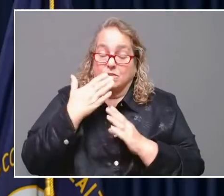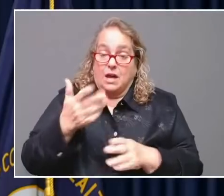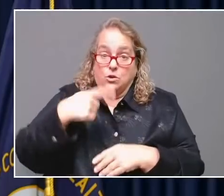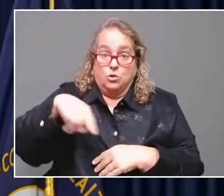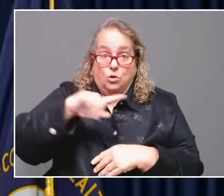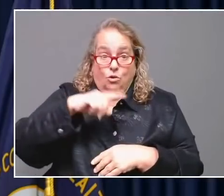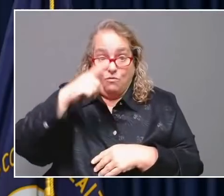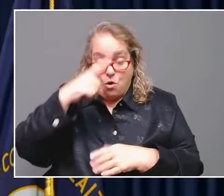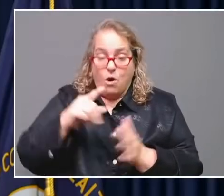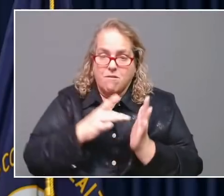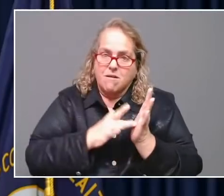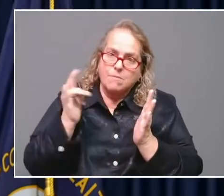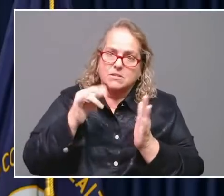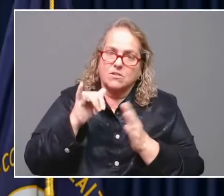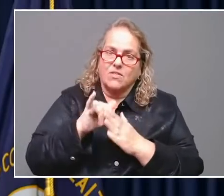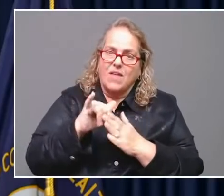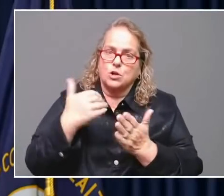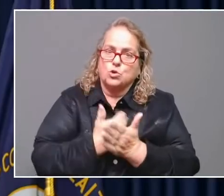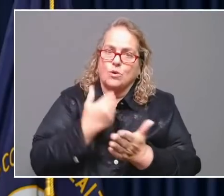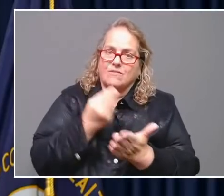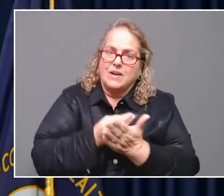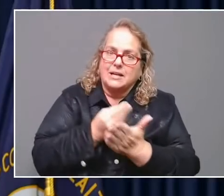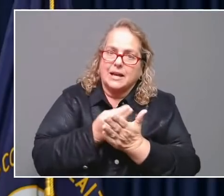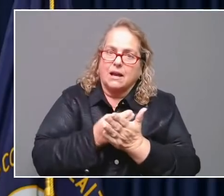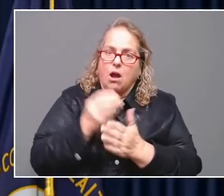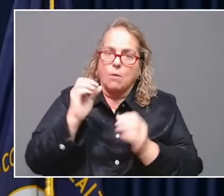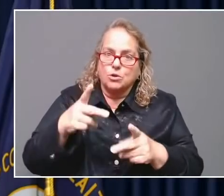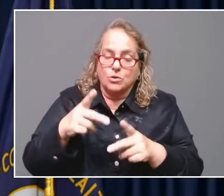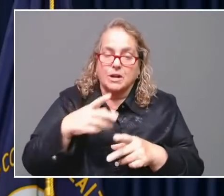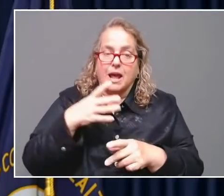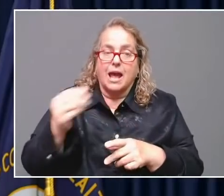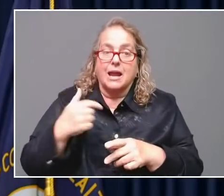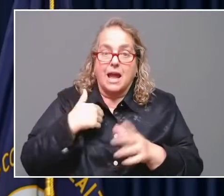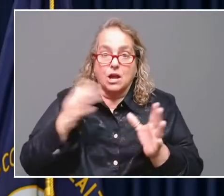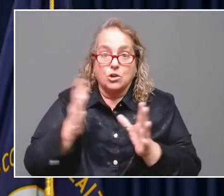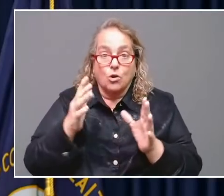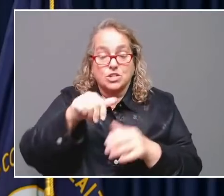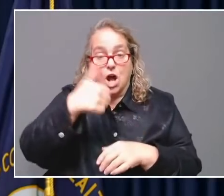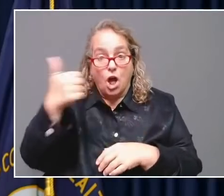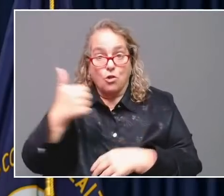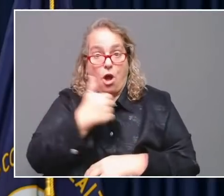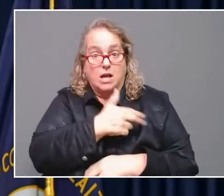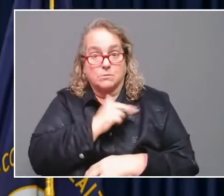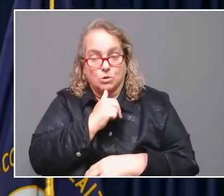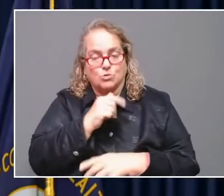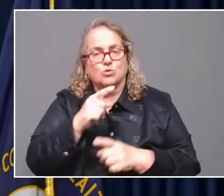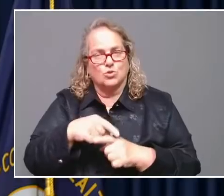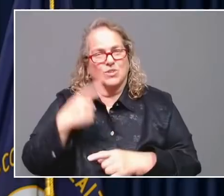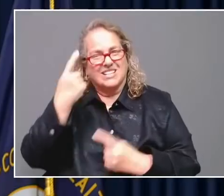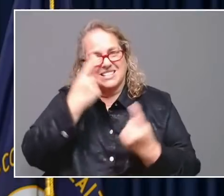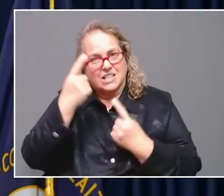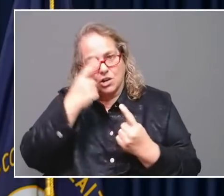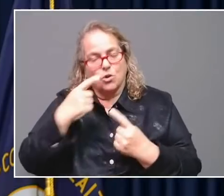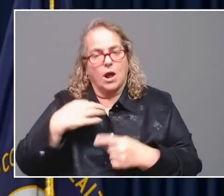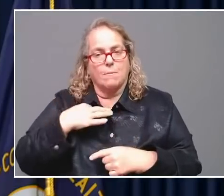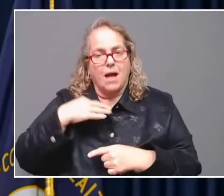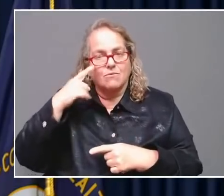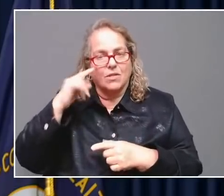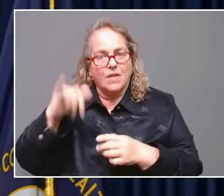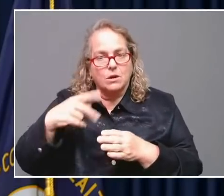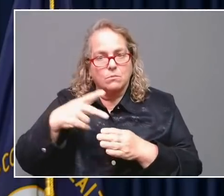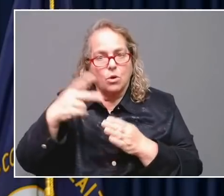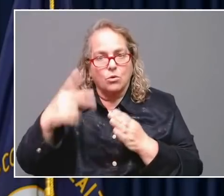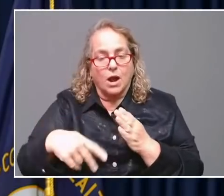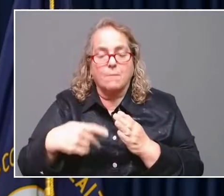opportunity, and I encourage administrators at eligible hospitals to consider applying for the program. Now, I want to share a message from